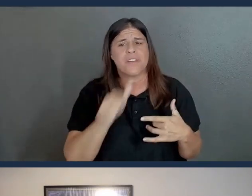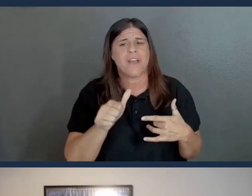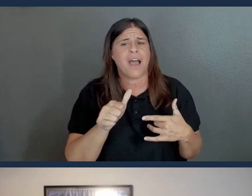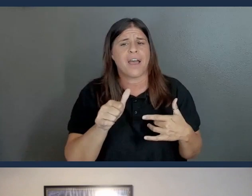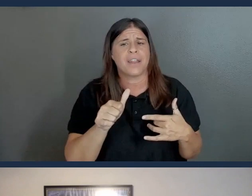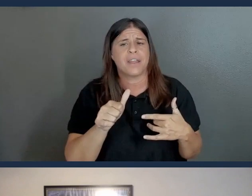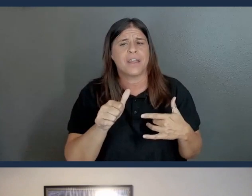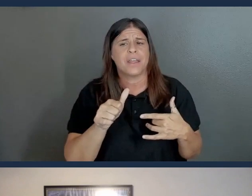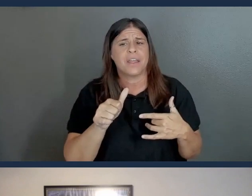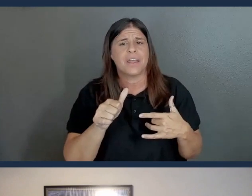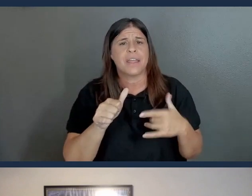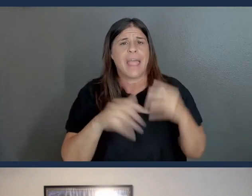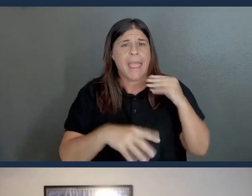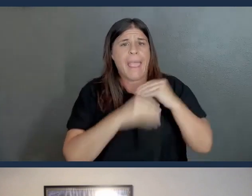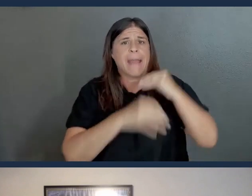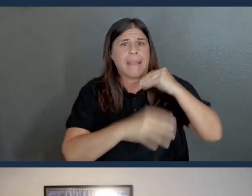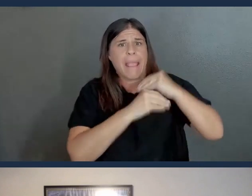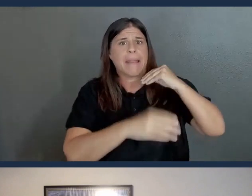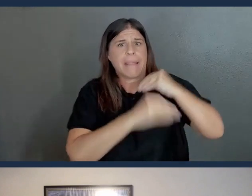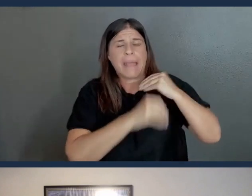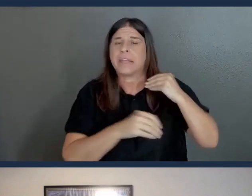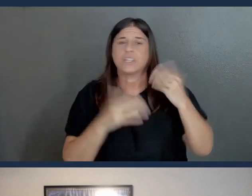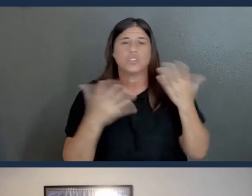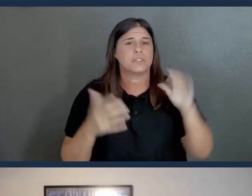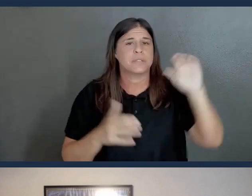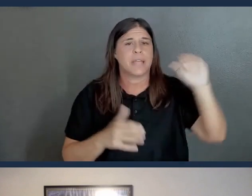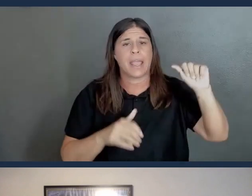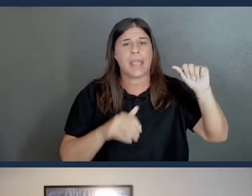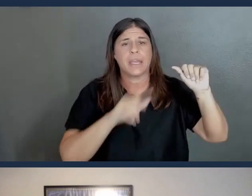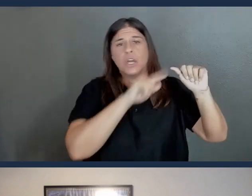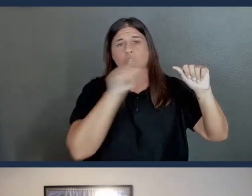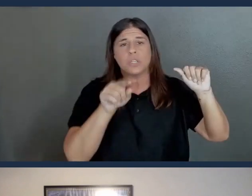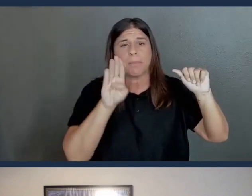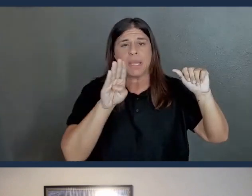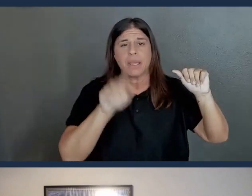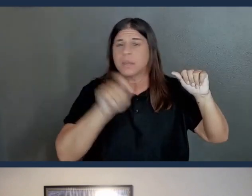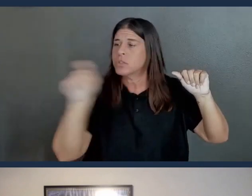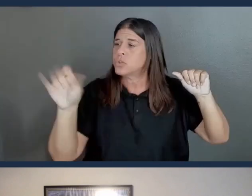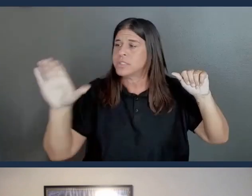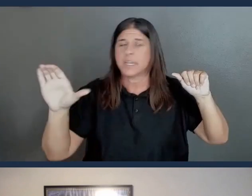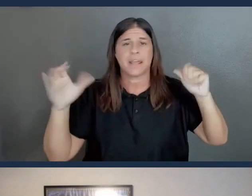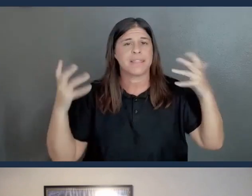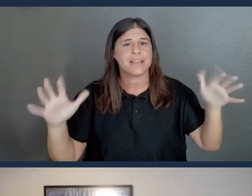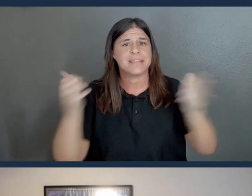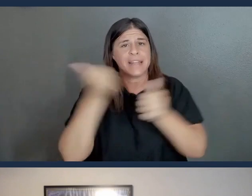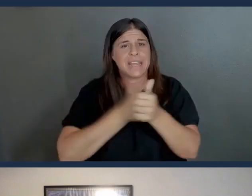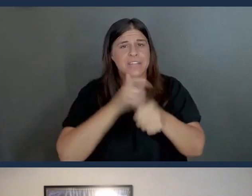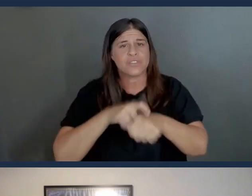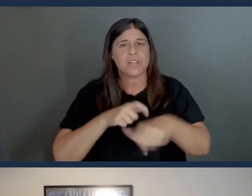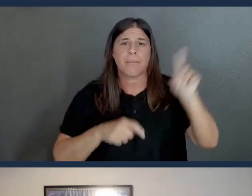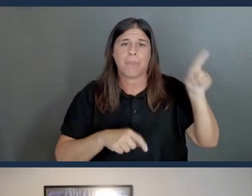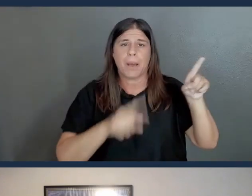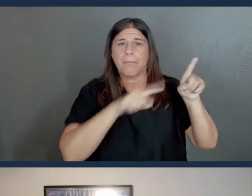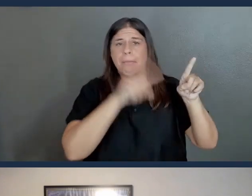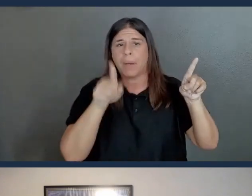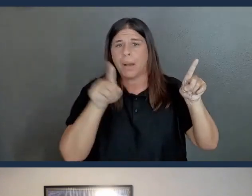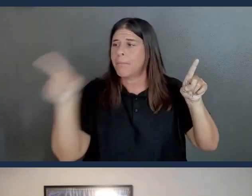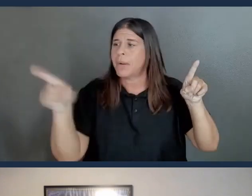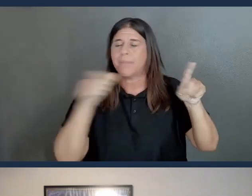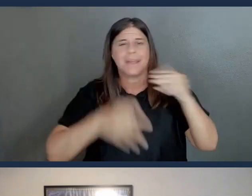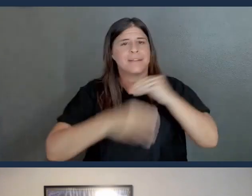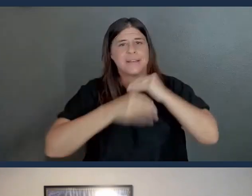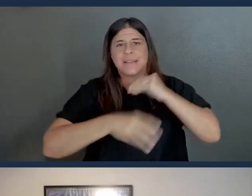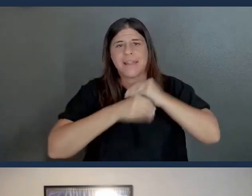a bigger and bigger table and you're just moving from A to B to C, you don't run into those sorts of limitations of having that bigger and bigger table.